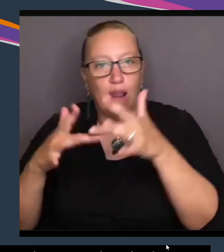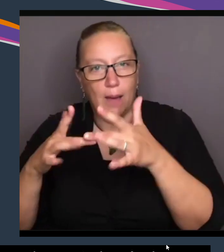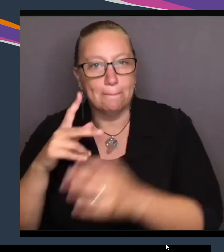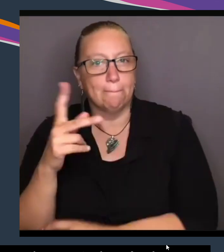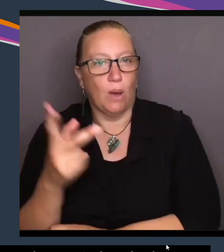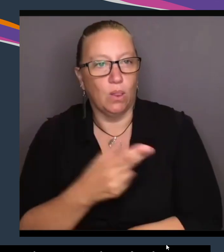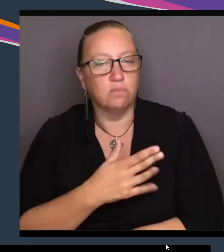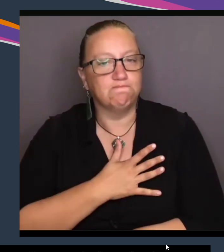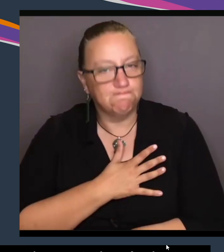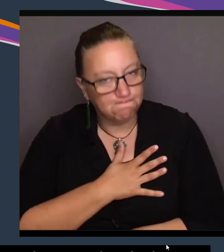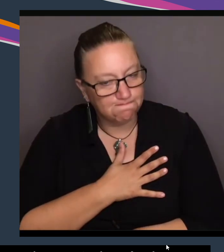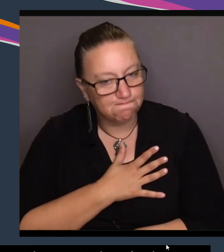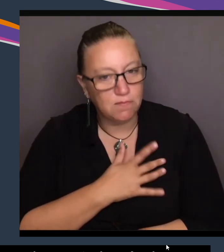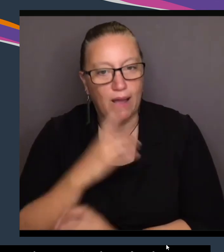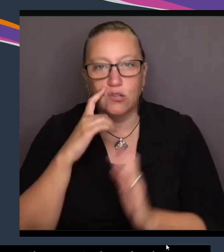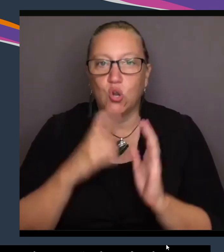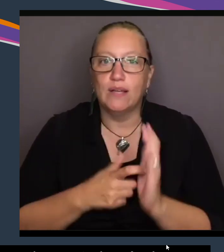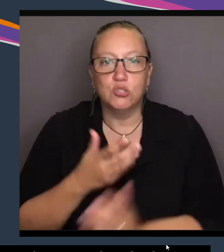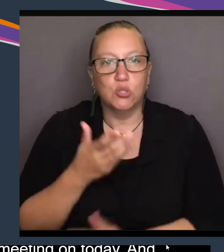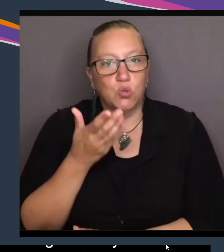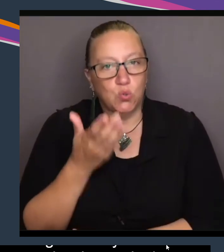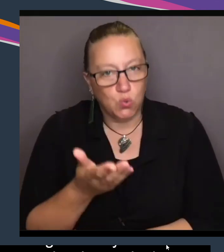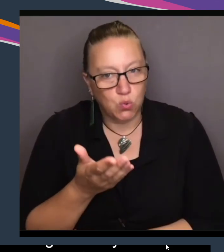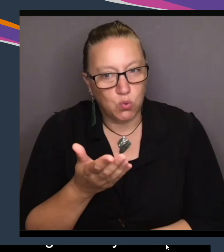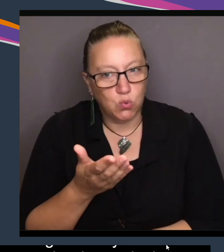elders, and I acknowledge your ancestors.